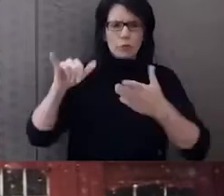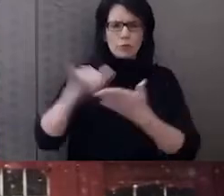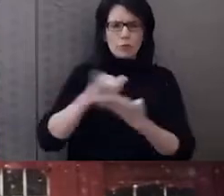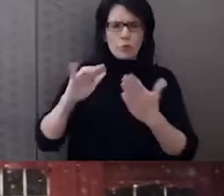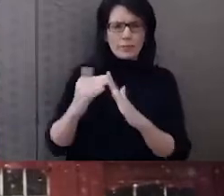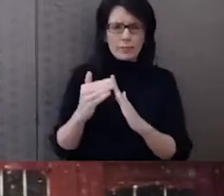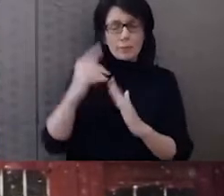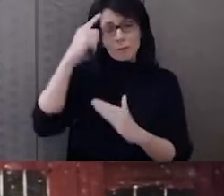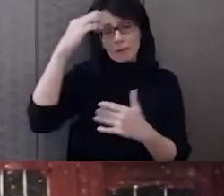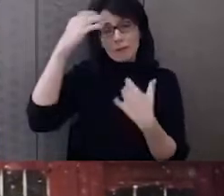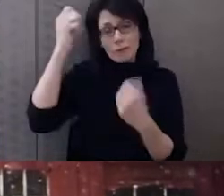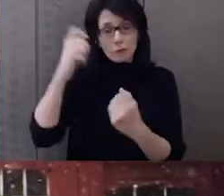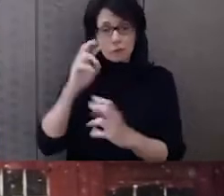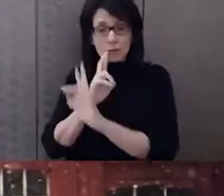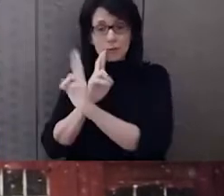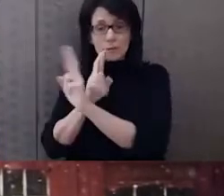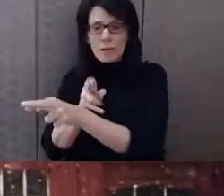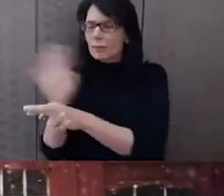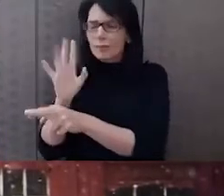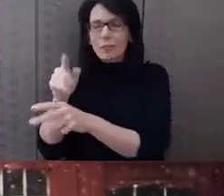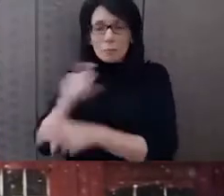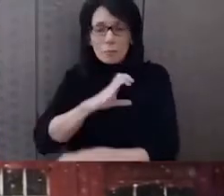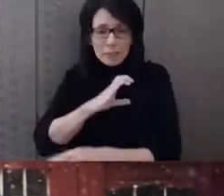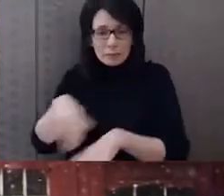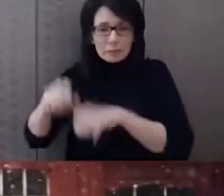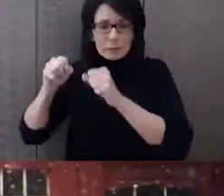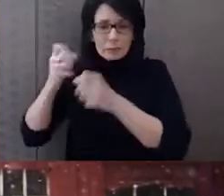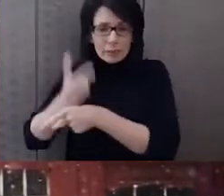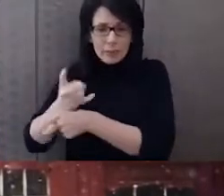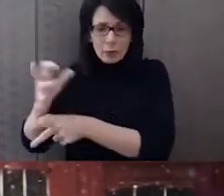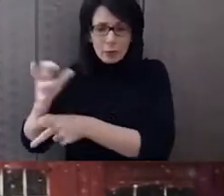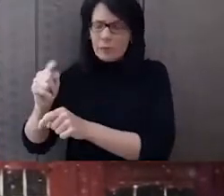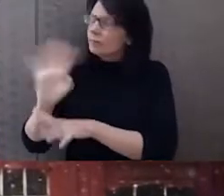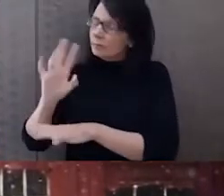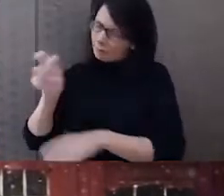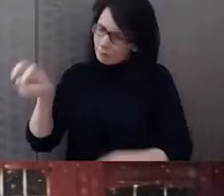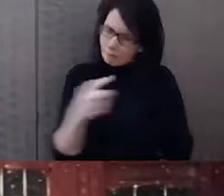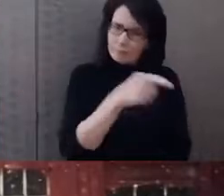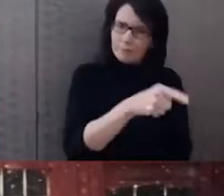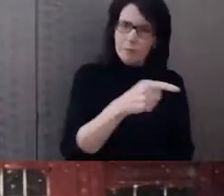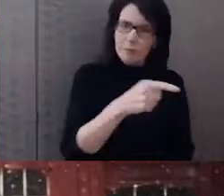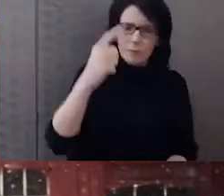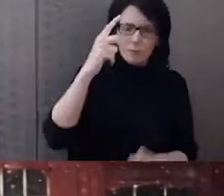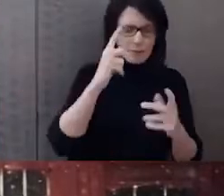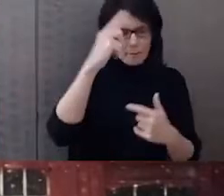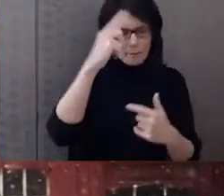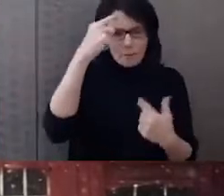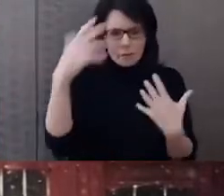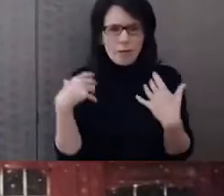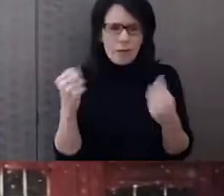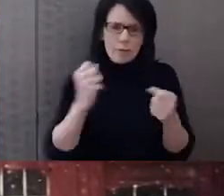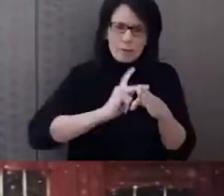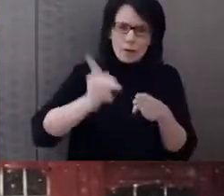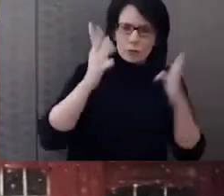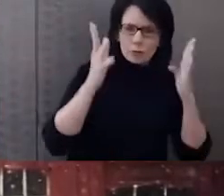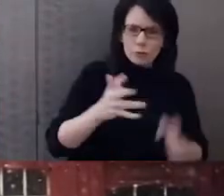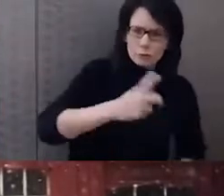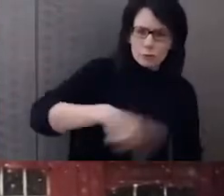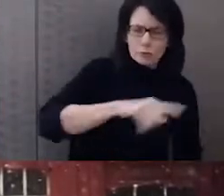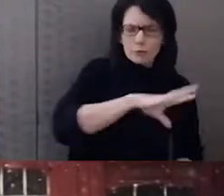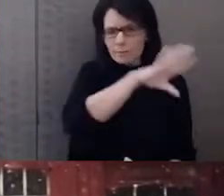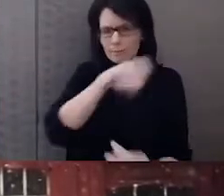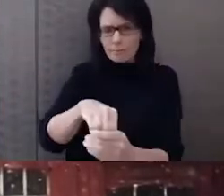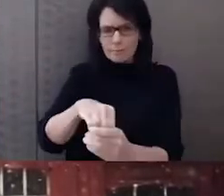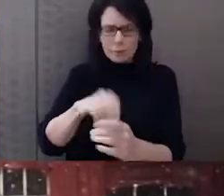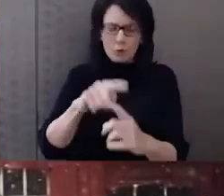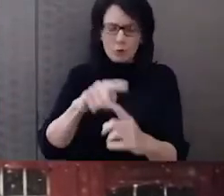police to public health professionals. And we are advocating for the community in shaping this life-saving public health